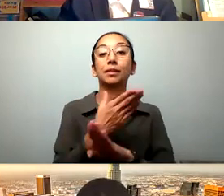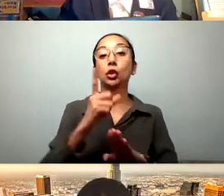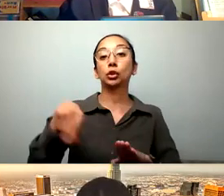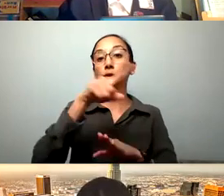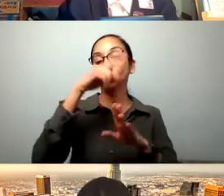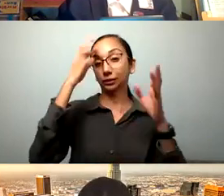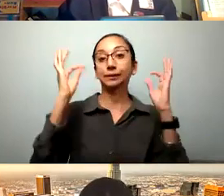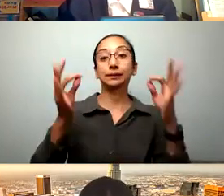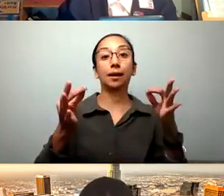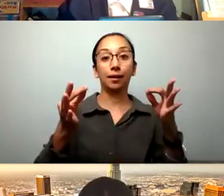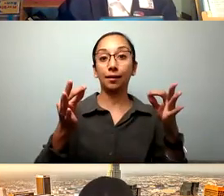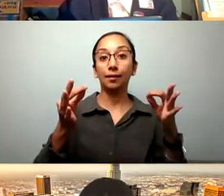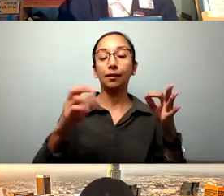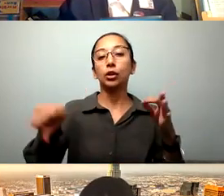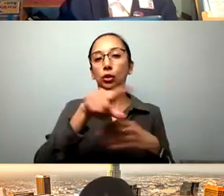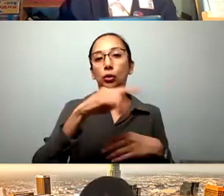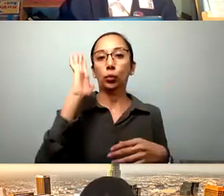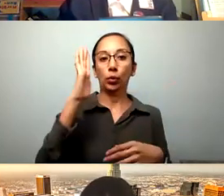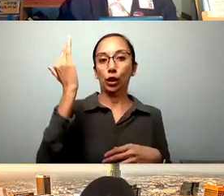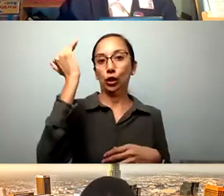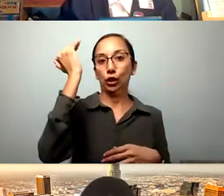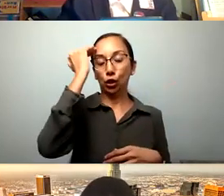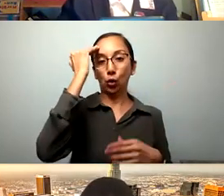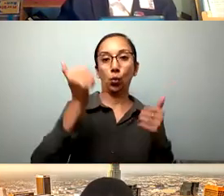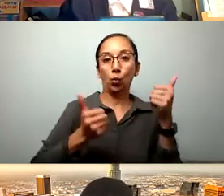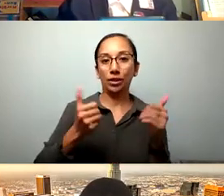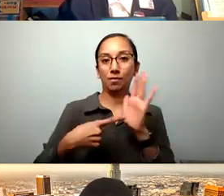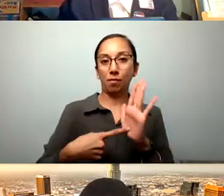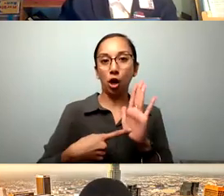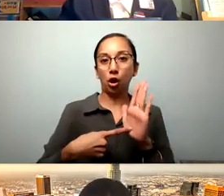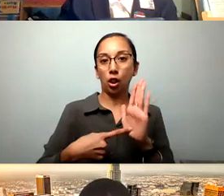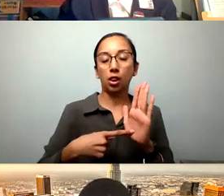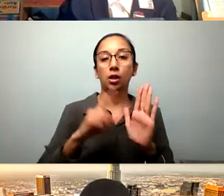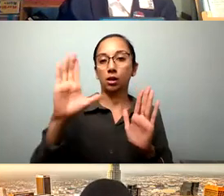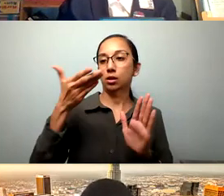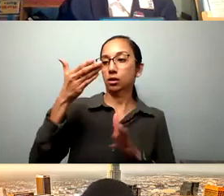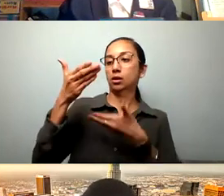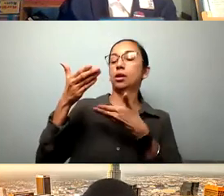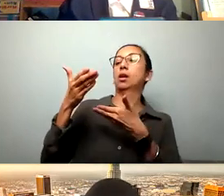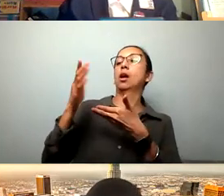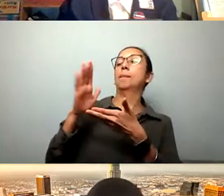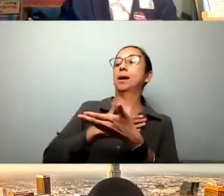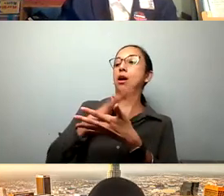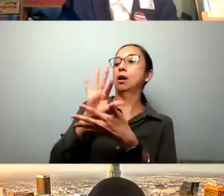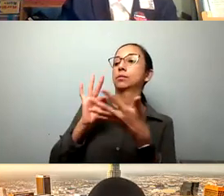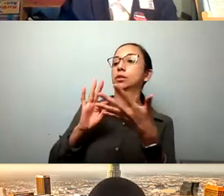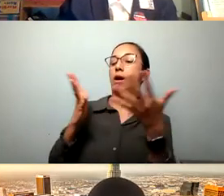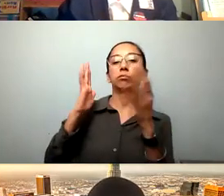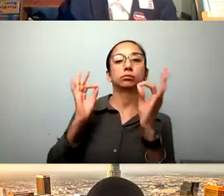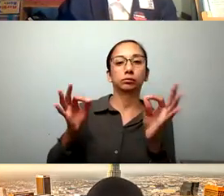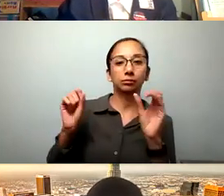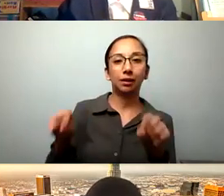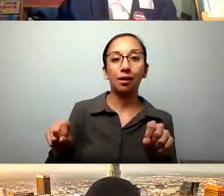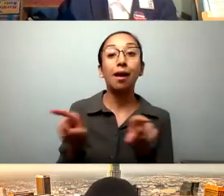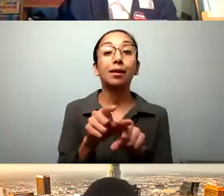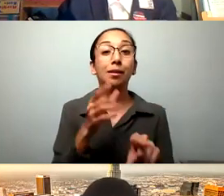you will know which model so that you can make an informed decision. As a parent myself with 2 high school boys, we feel